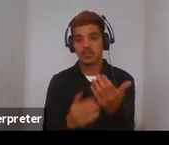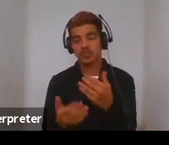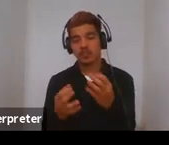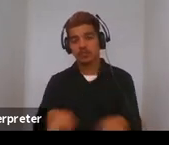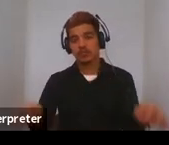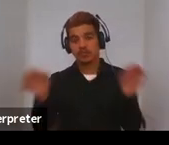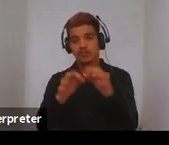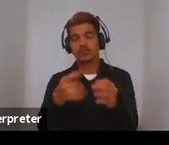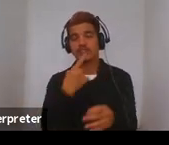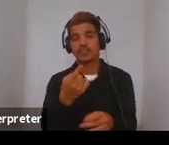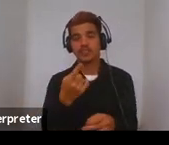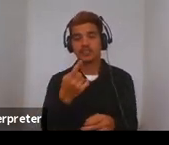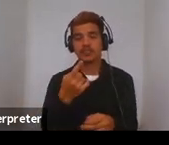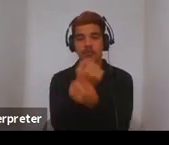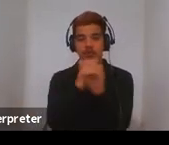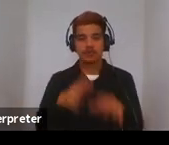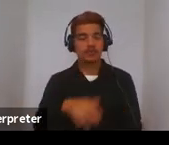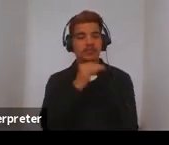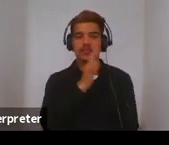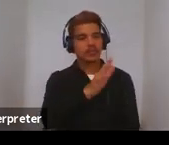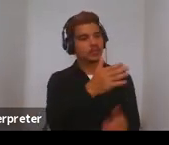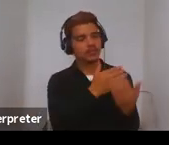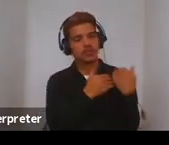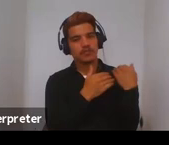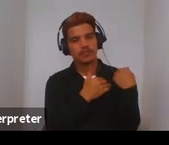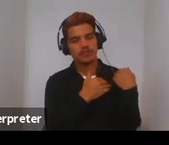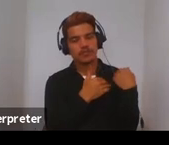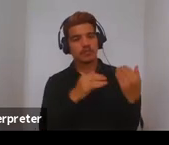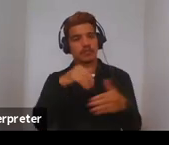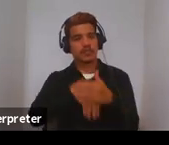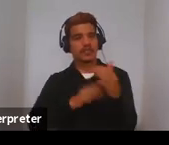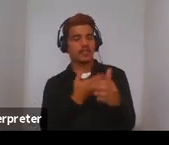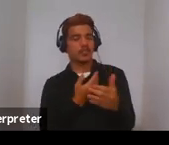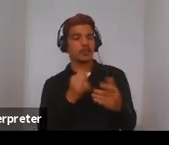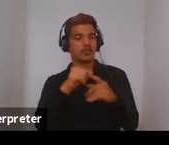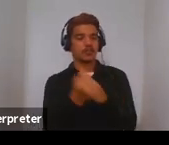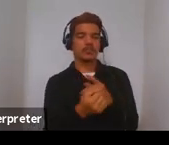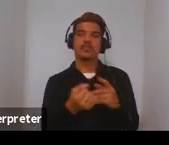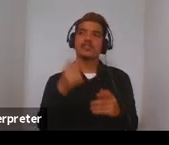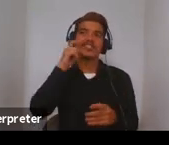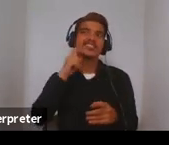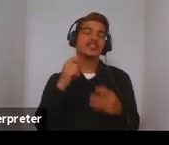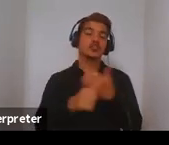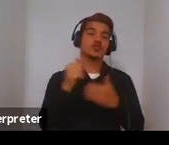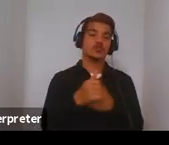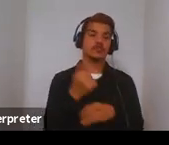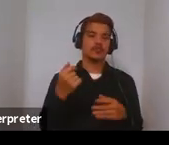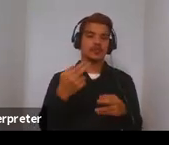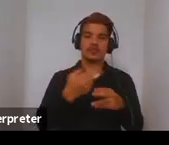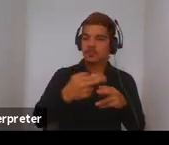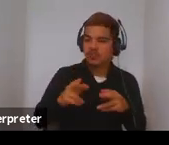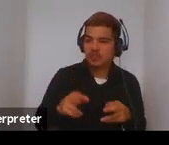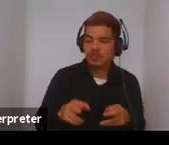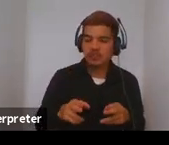to survivors. It is not your fault. In our society, sexual violence is incredibly shamed, and